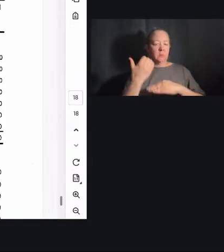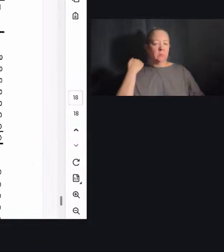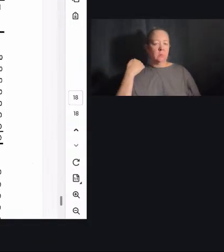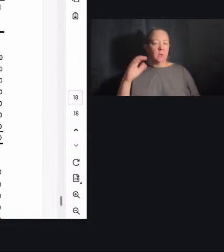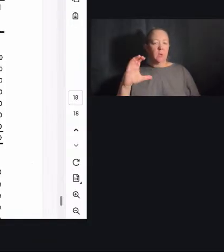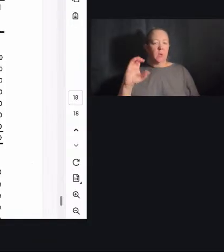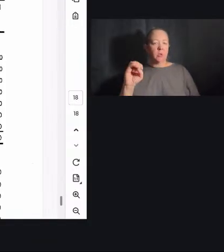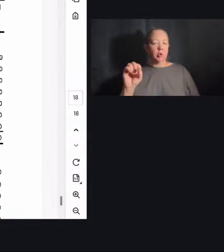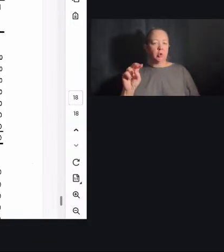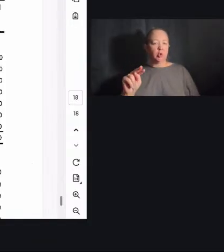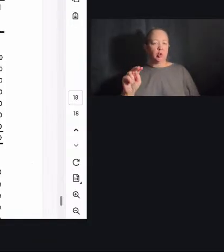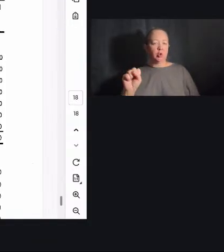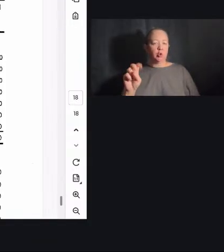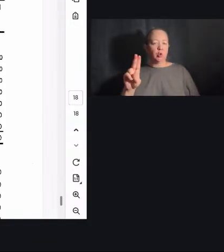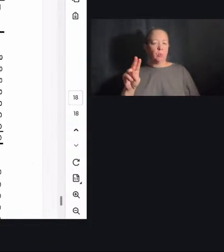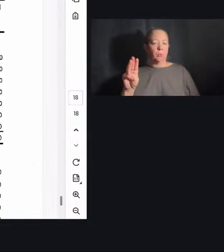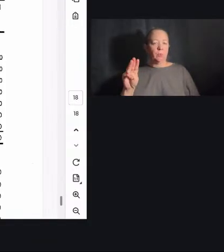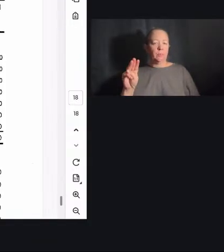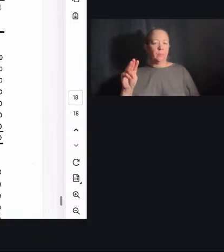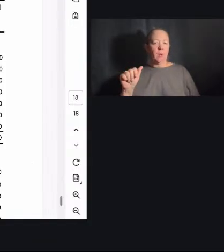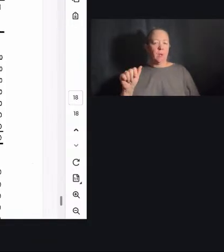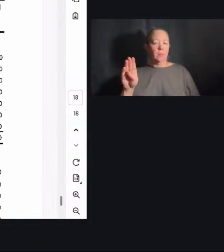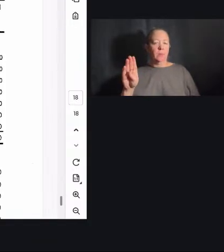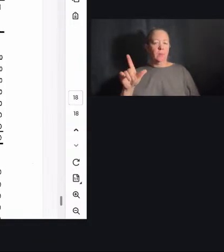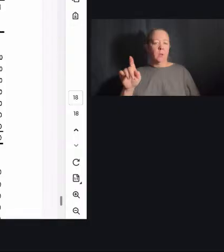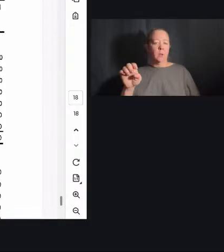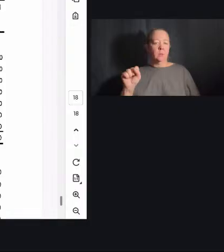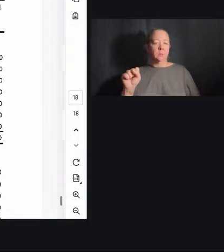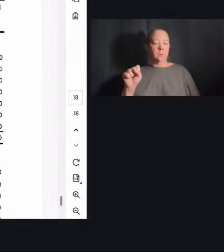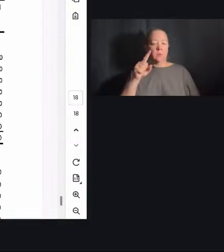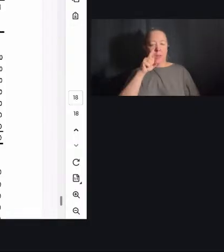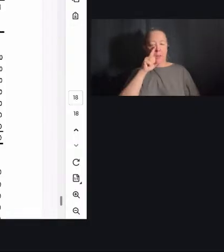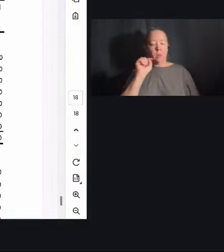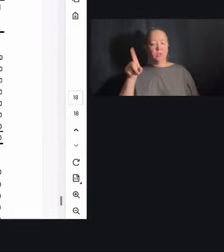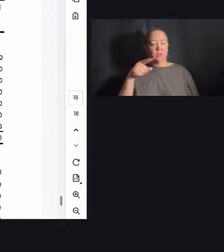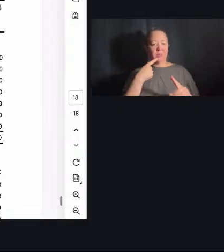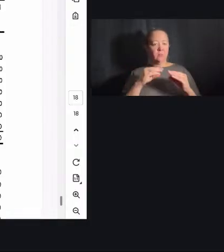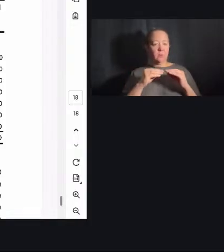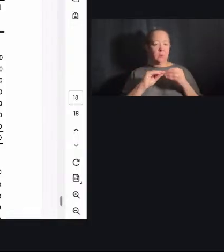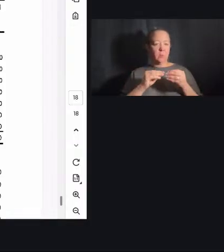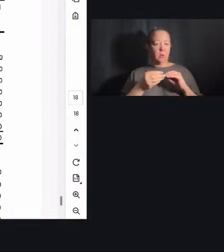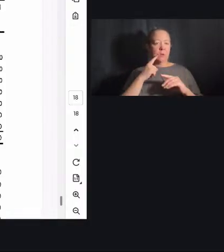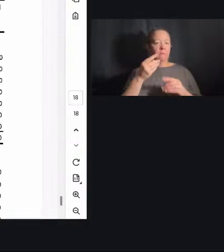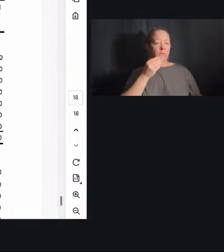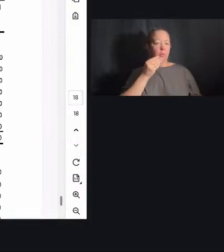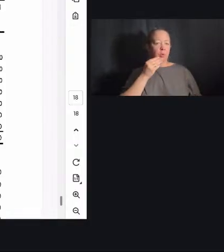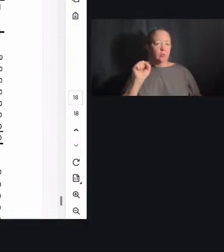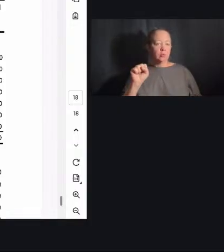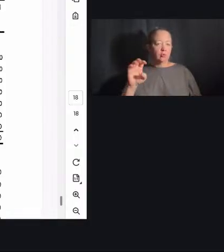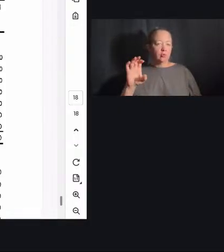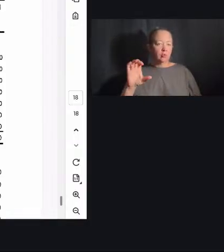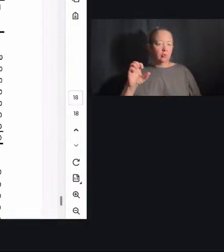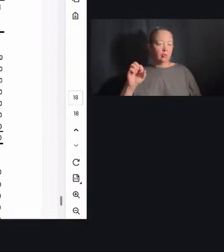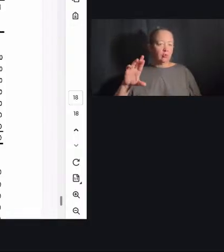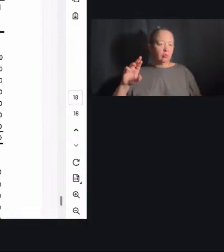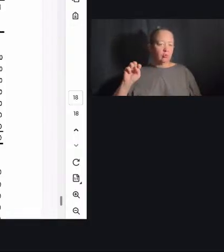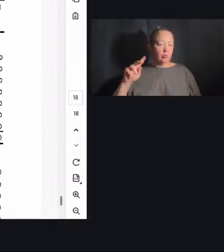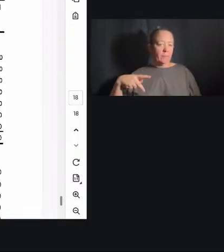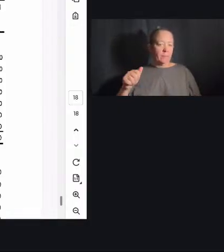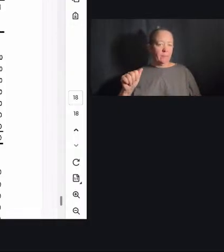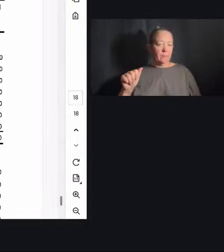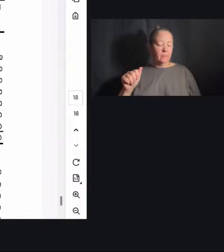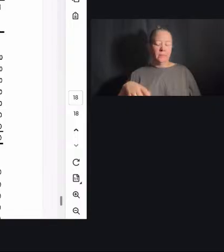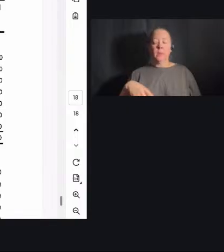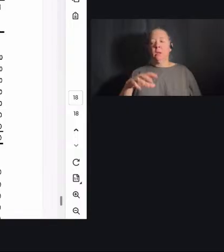for number-wise, just indicate that the food scrap program, we had brought that up